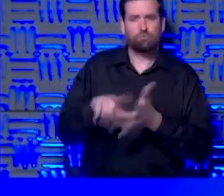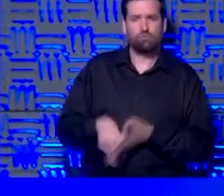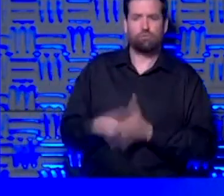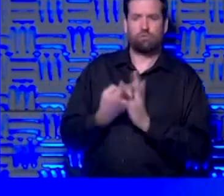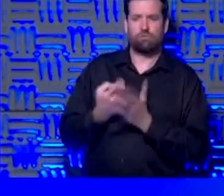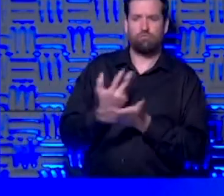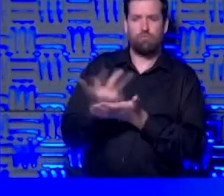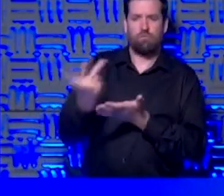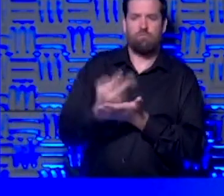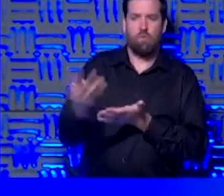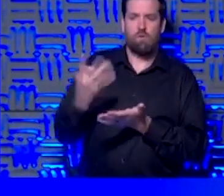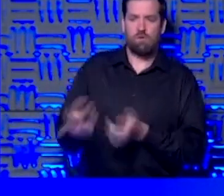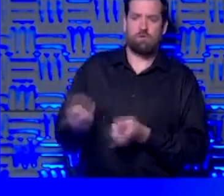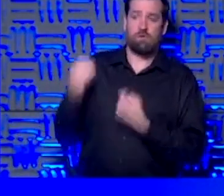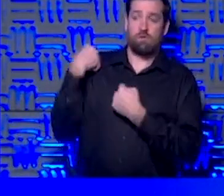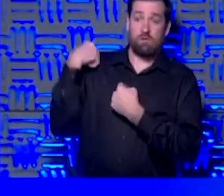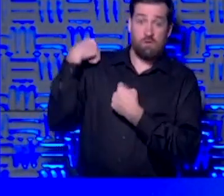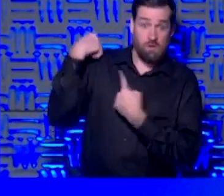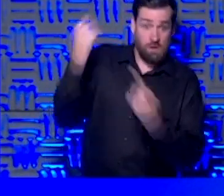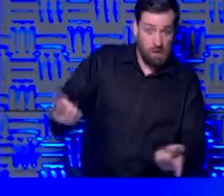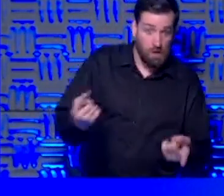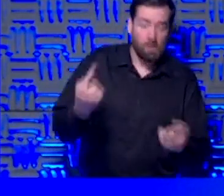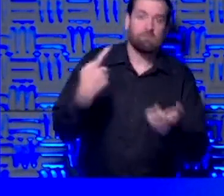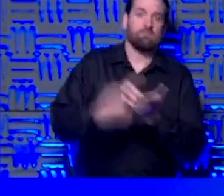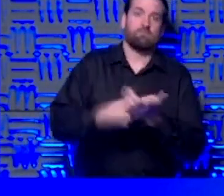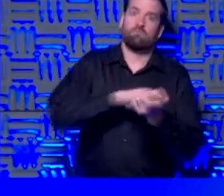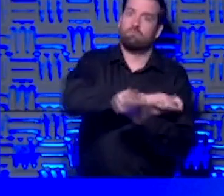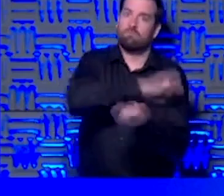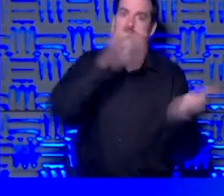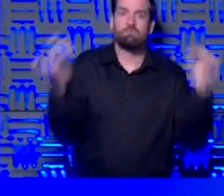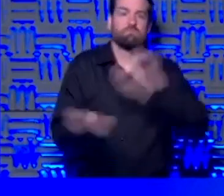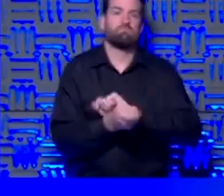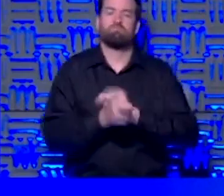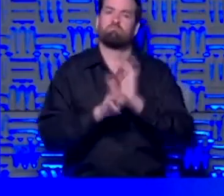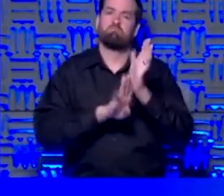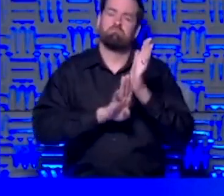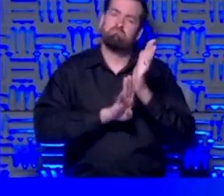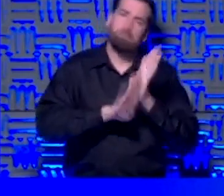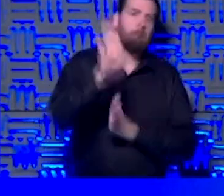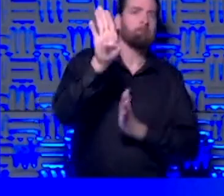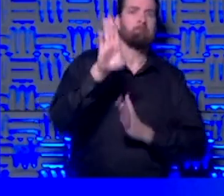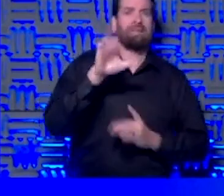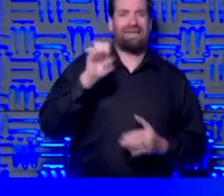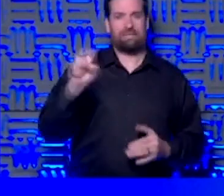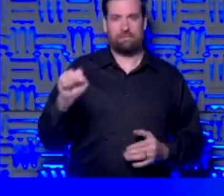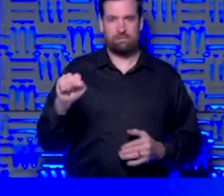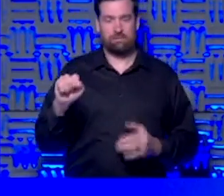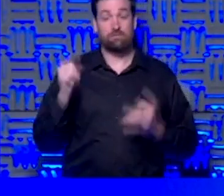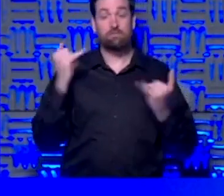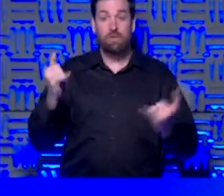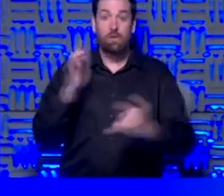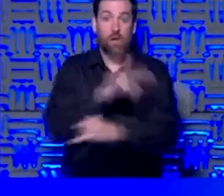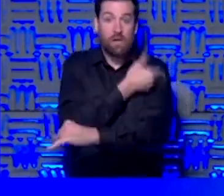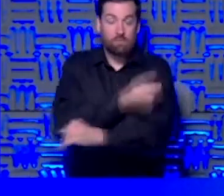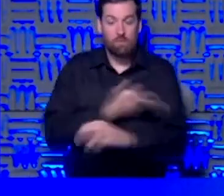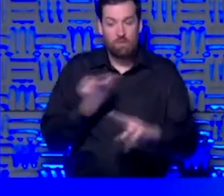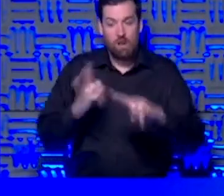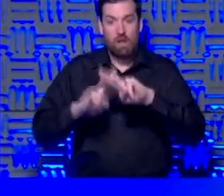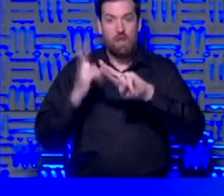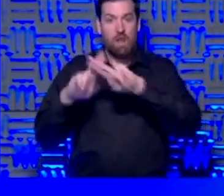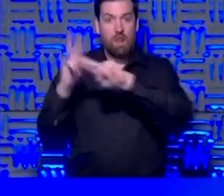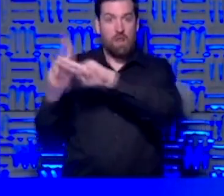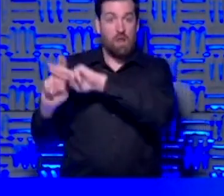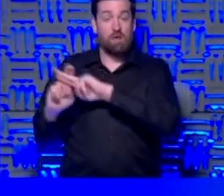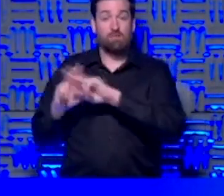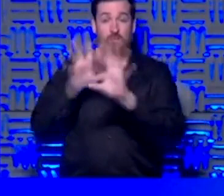We know a lot of things have changed in that time. There's been nearly exponential growth of cases. Now the hospitalizations are going up, and even